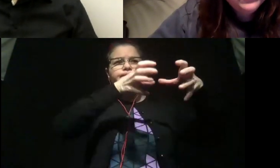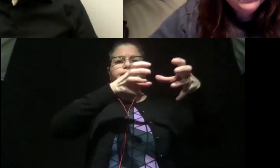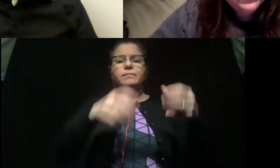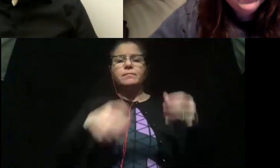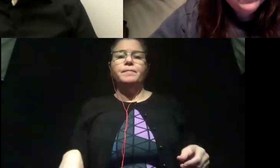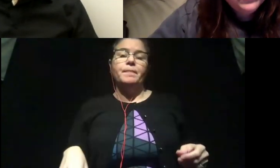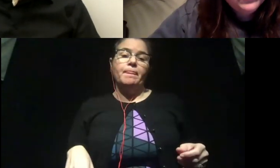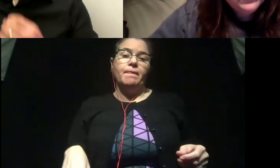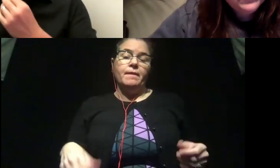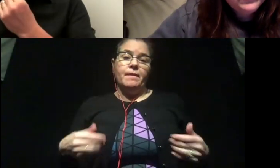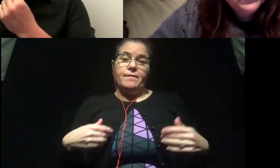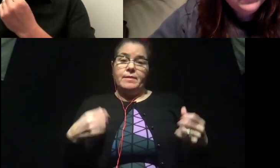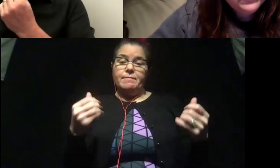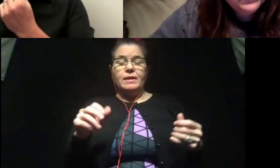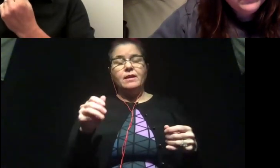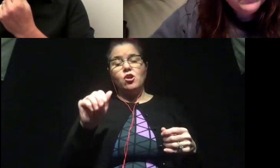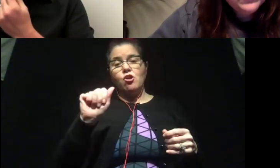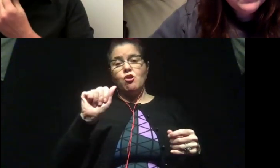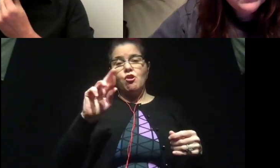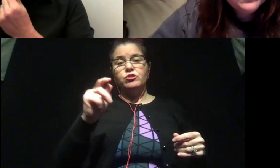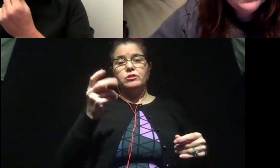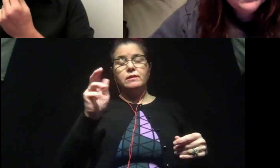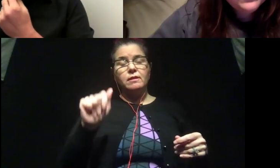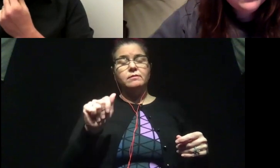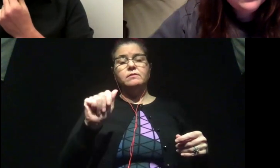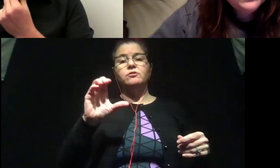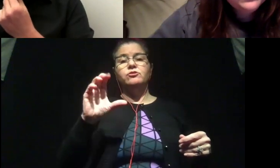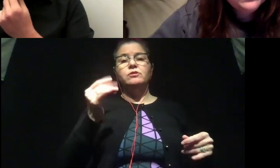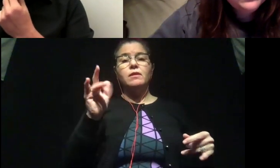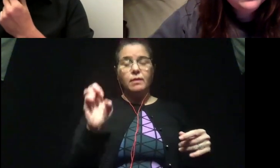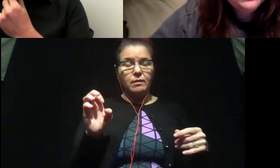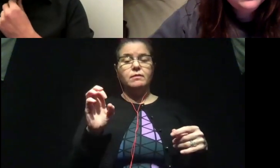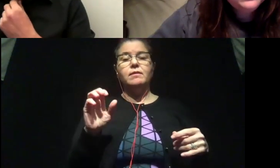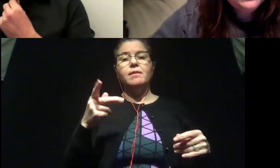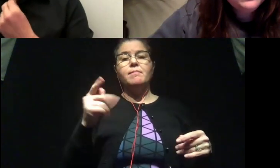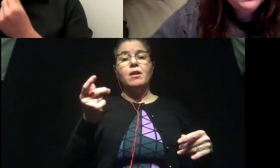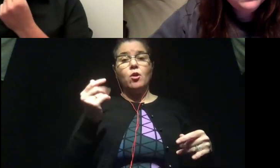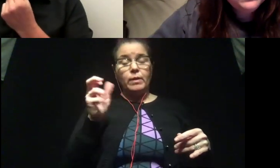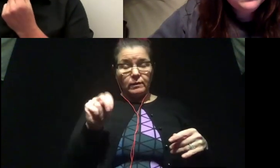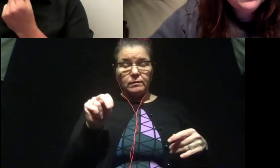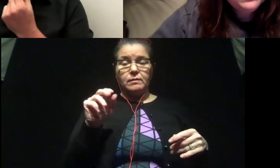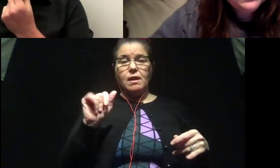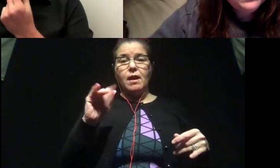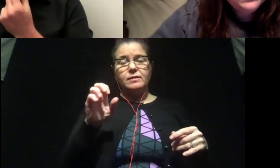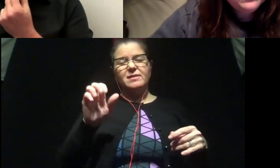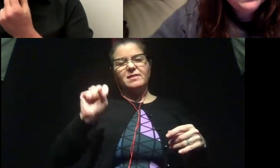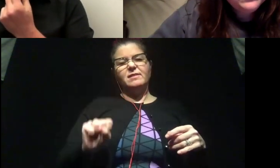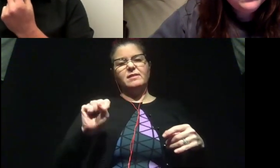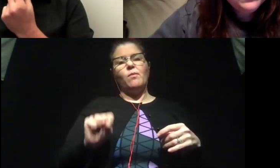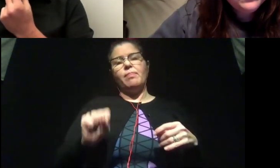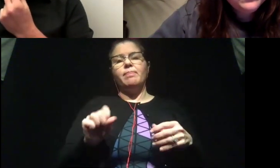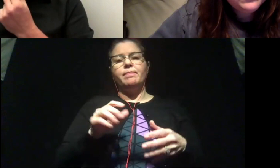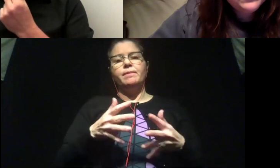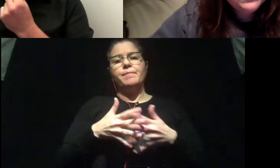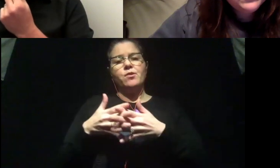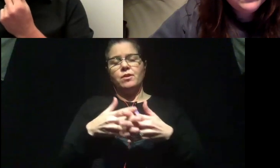in Argentina and Chile, in the Patagonian ice fields down in the southern part of South America.